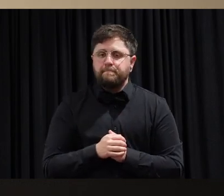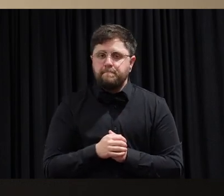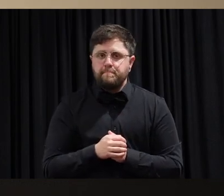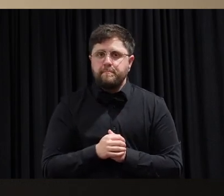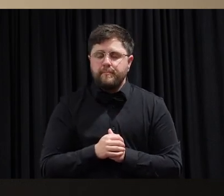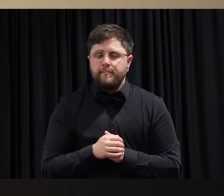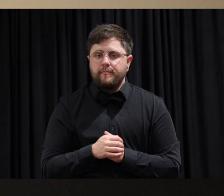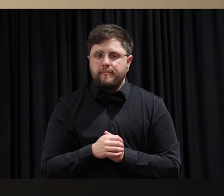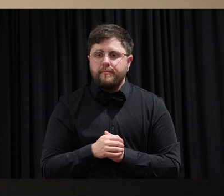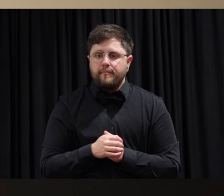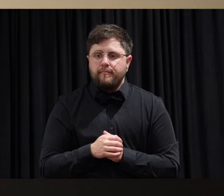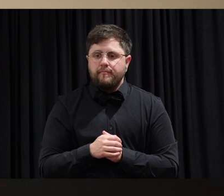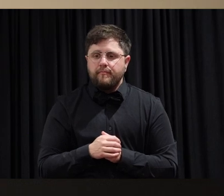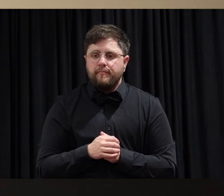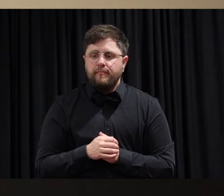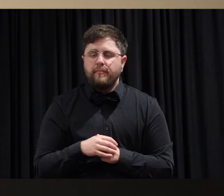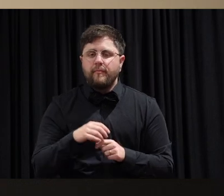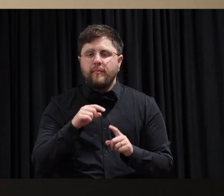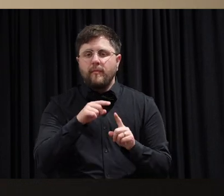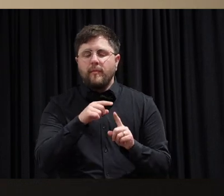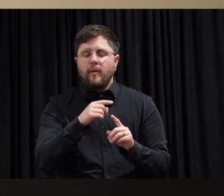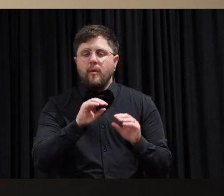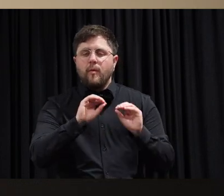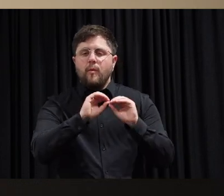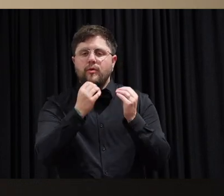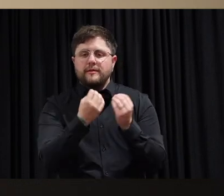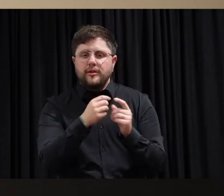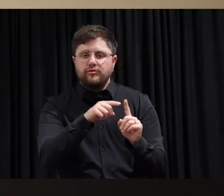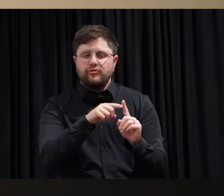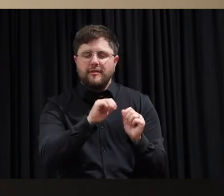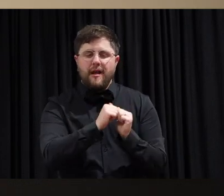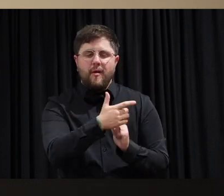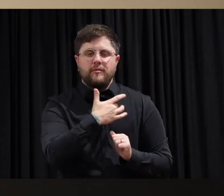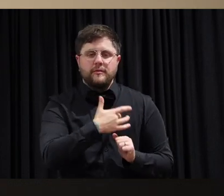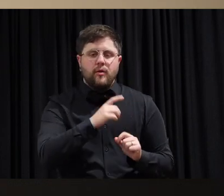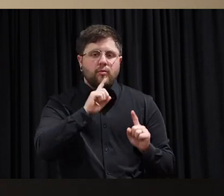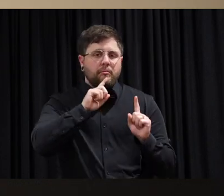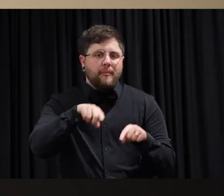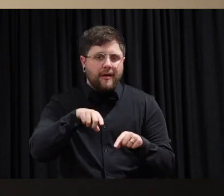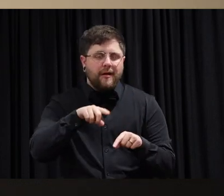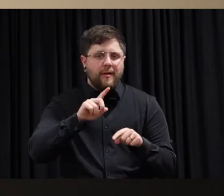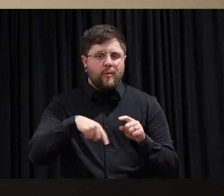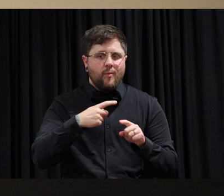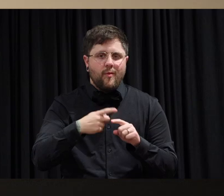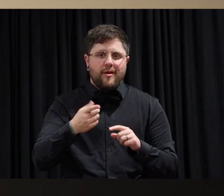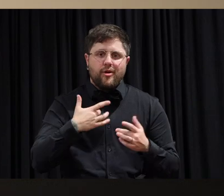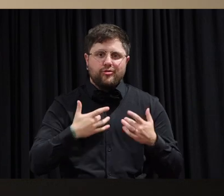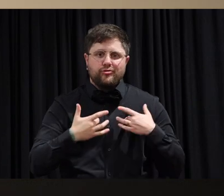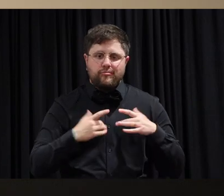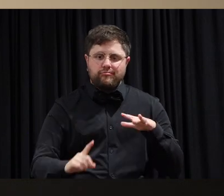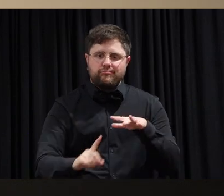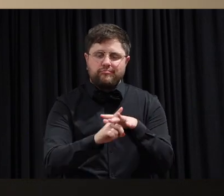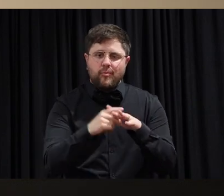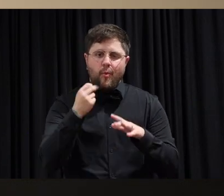how do organizations respond when there is concern or